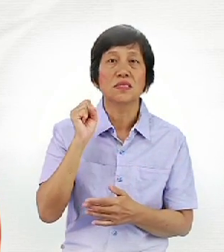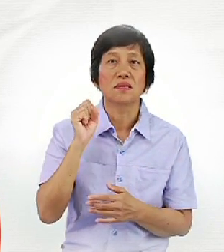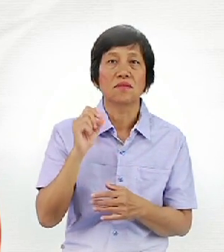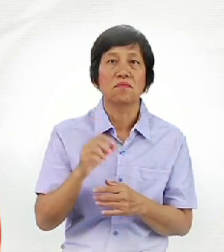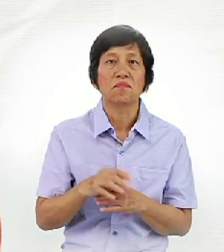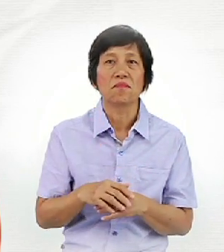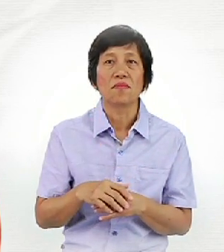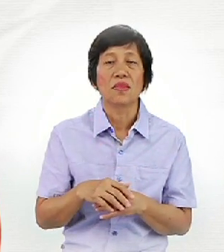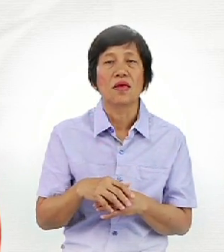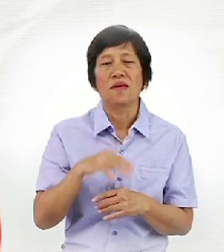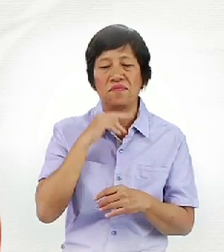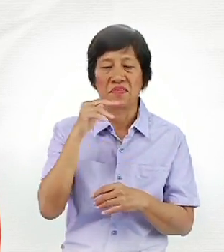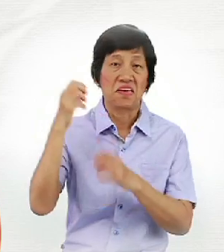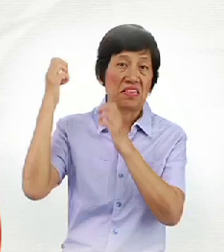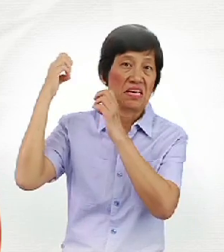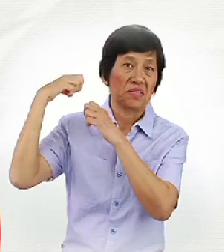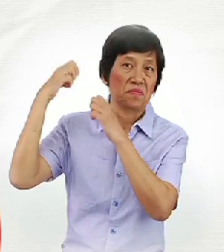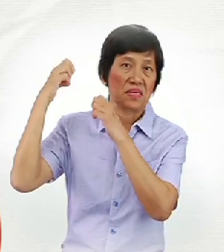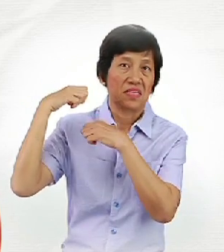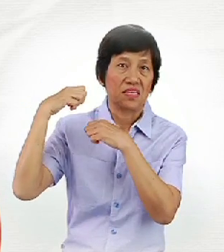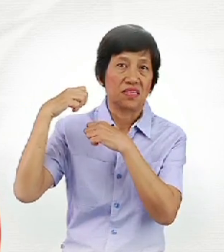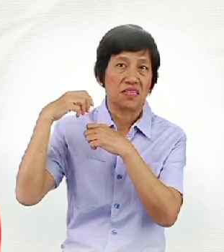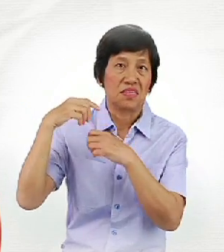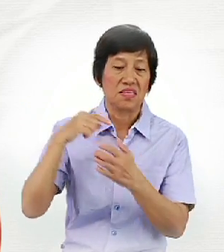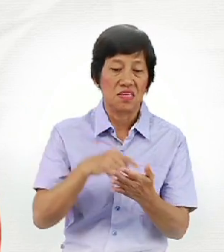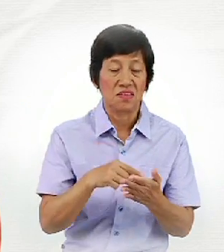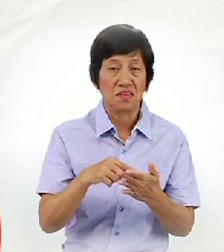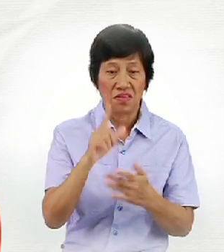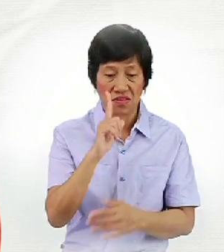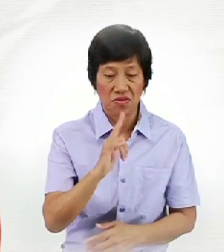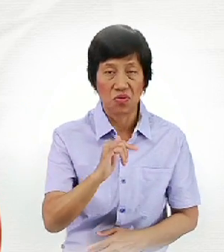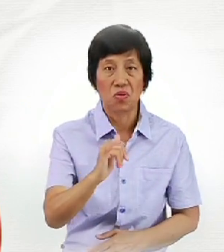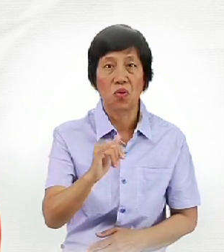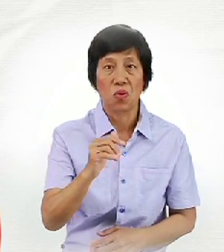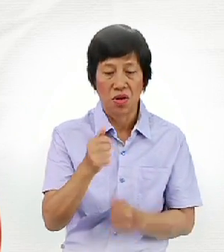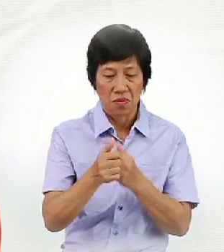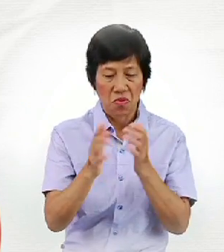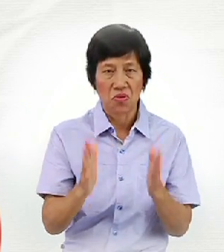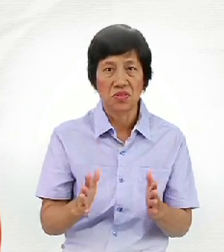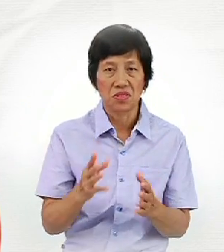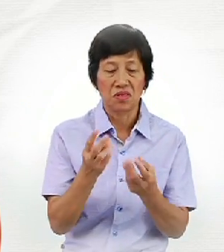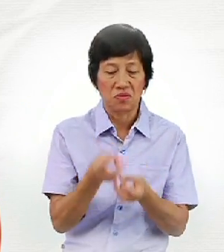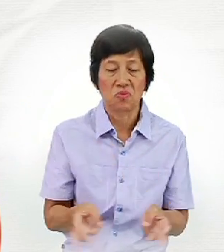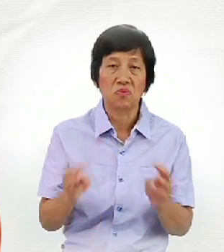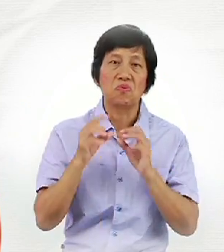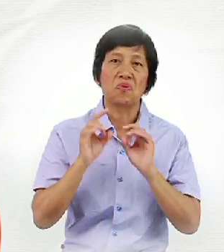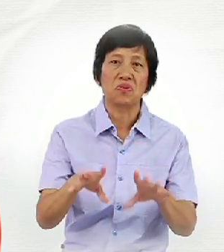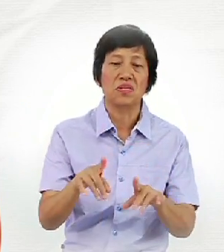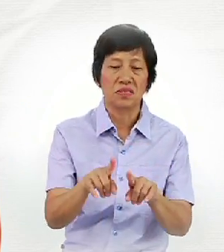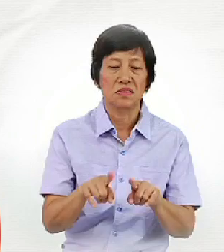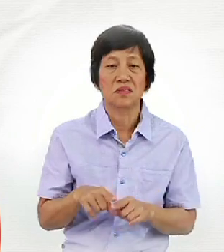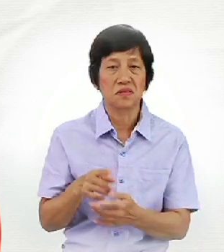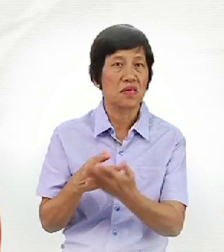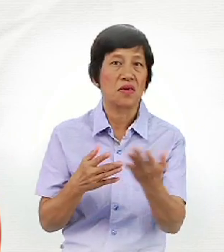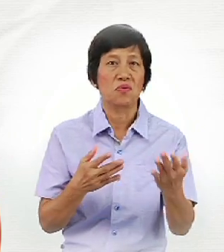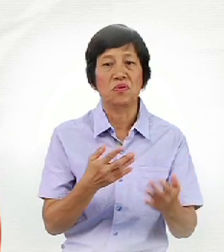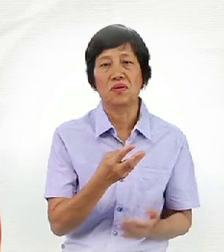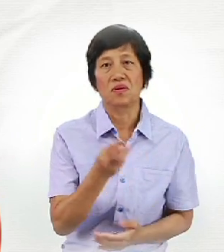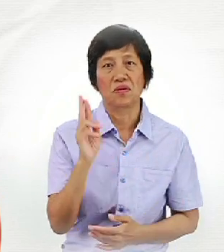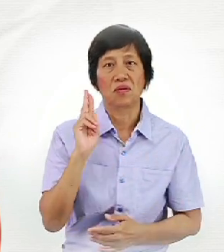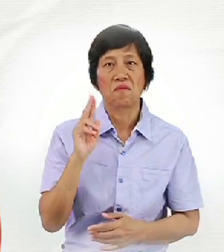no, unexpected. These lowly apostles, unworthy as they were,